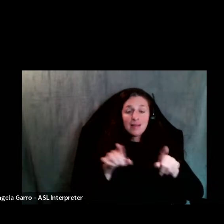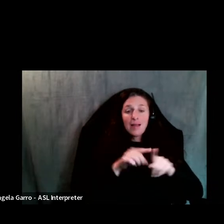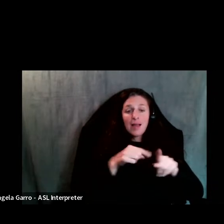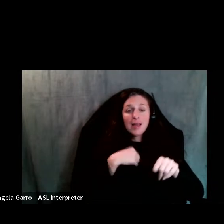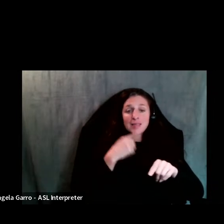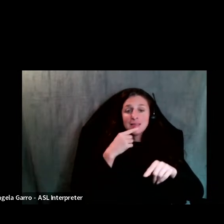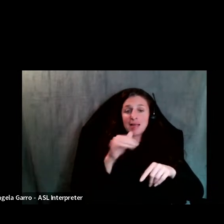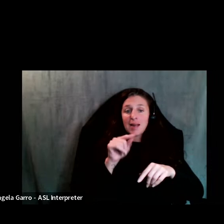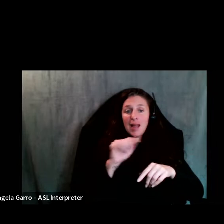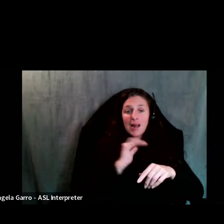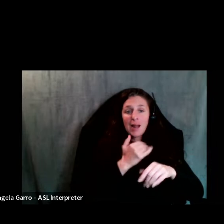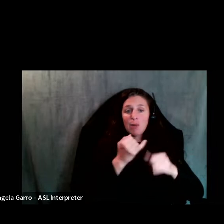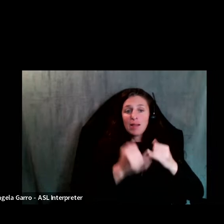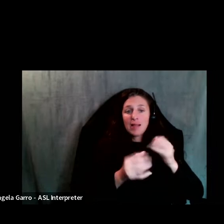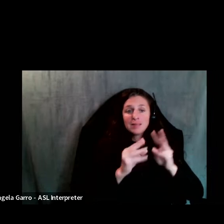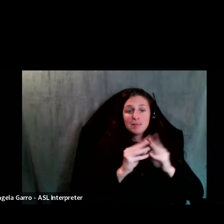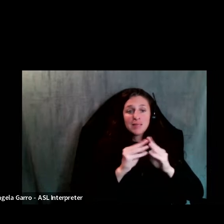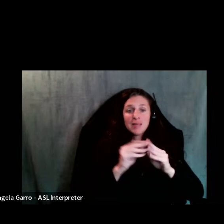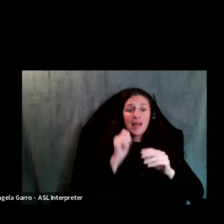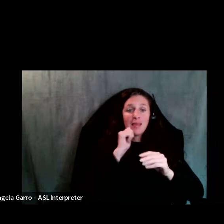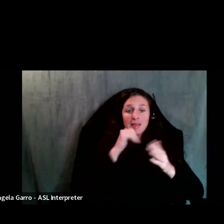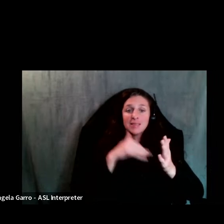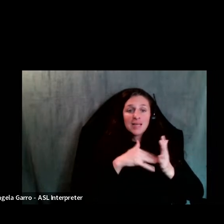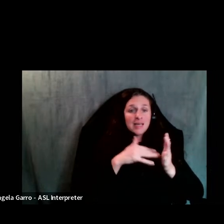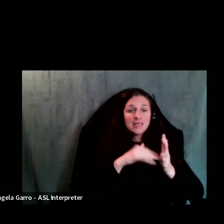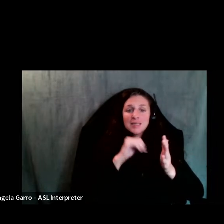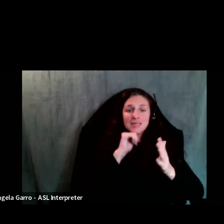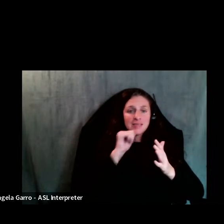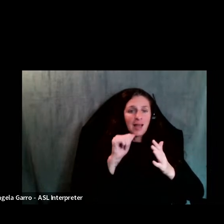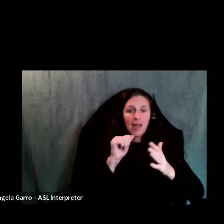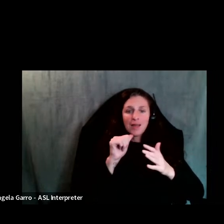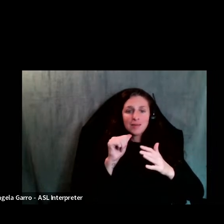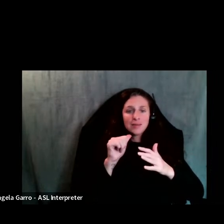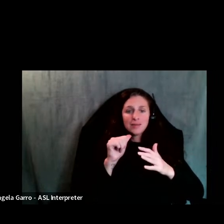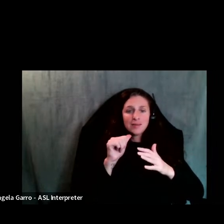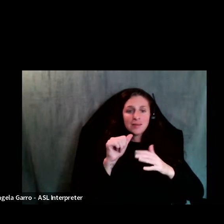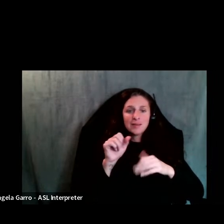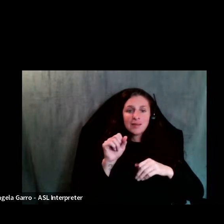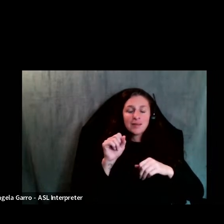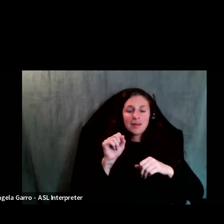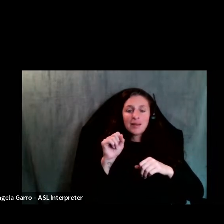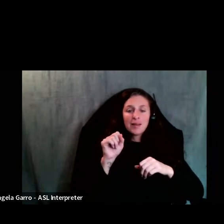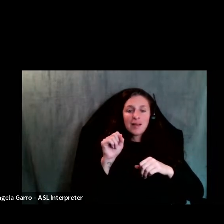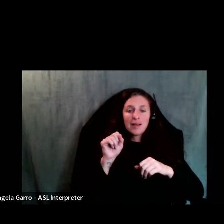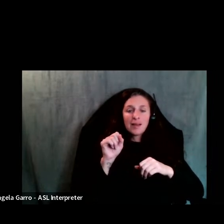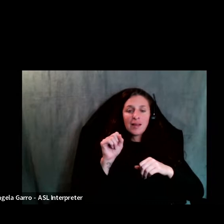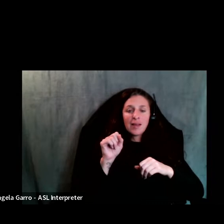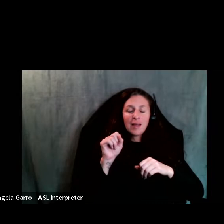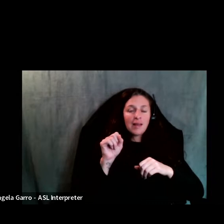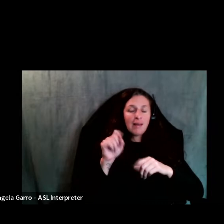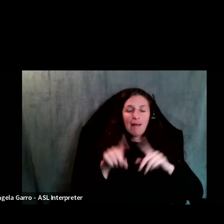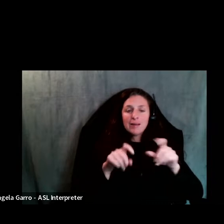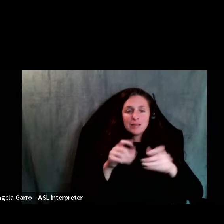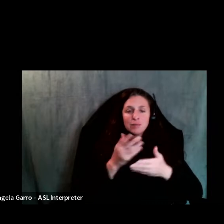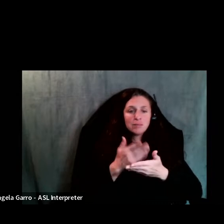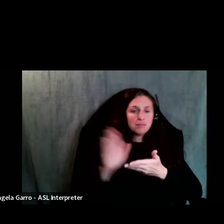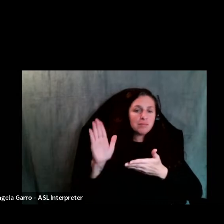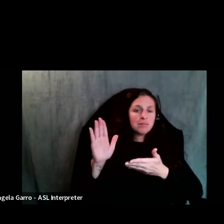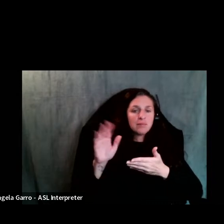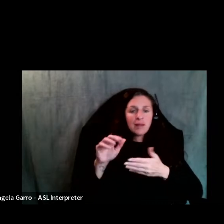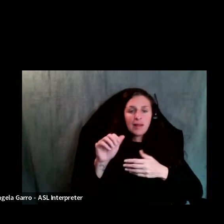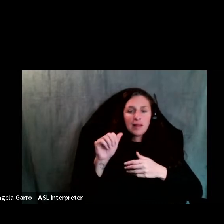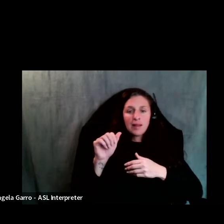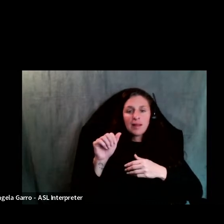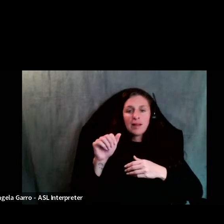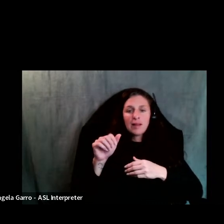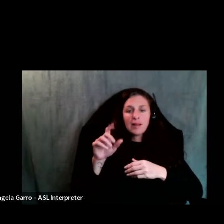last meeting, ethnic studies isn't asking for the banning of Diary of Anne Frank. It's not